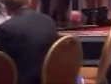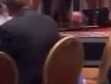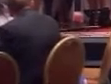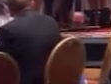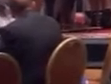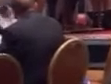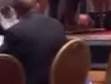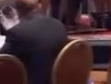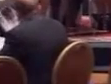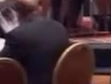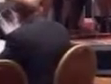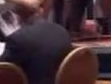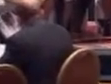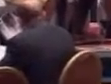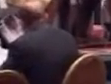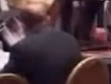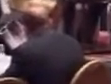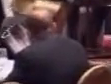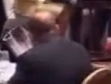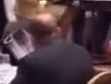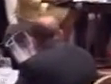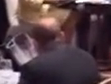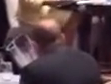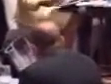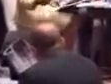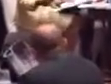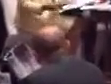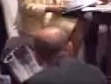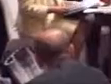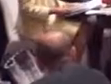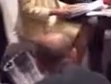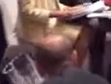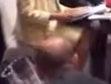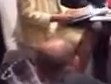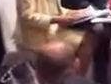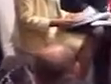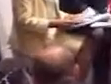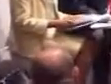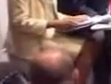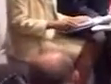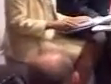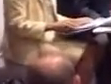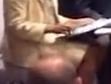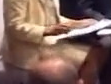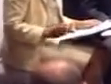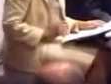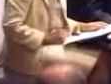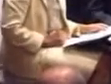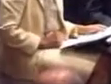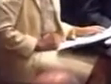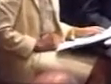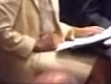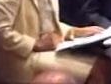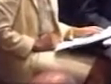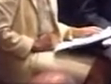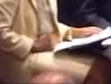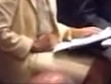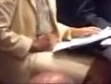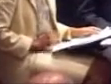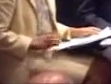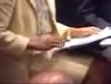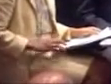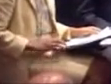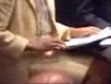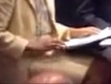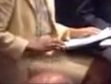And before I let you know how we're going to run the session, I just want to take a few minutes actually